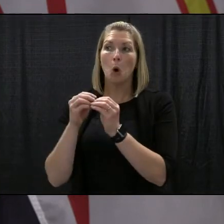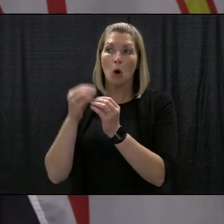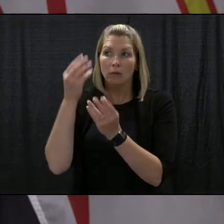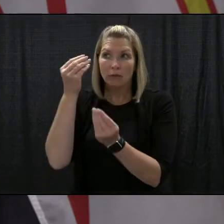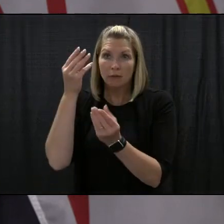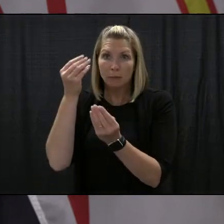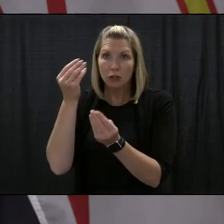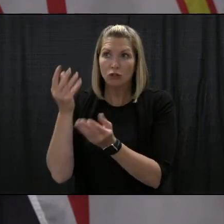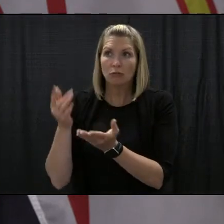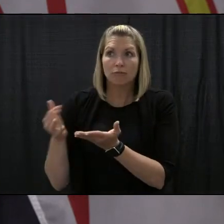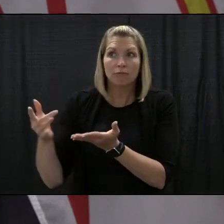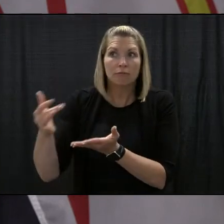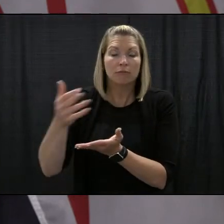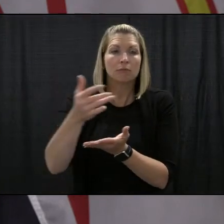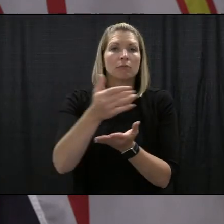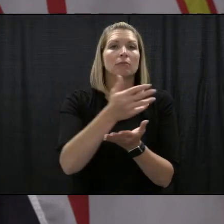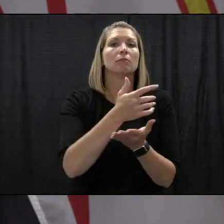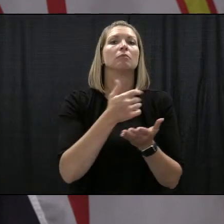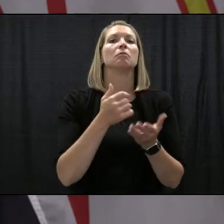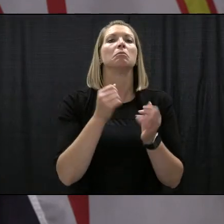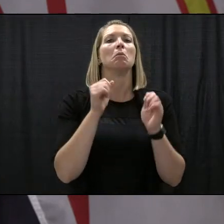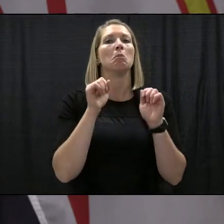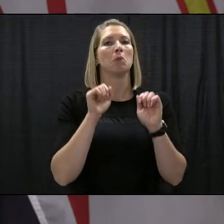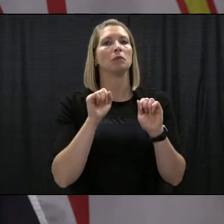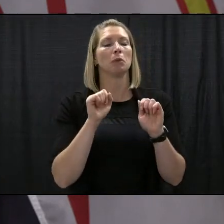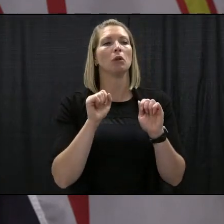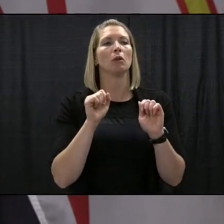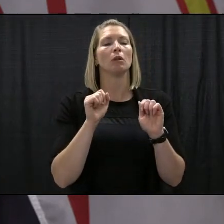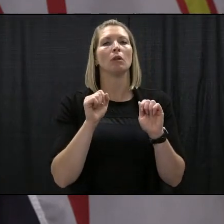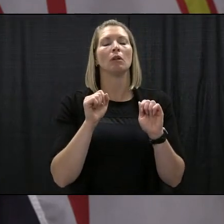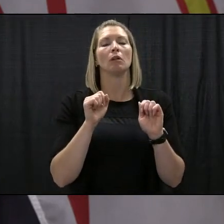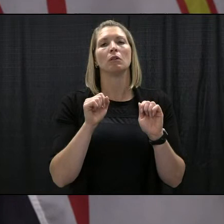certainly going to put that out there and let people know.